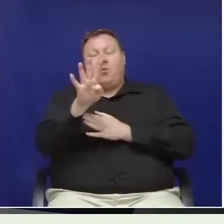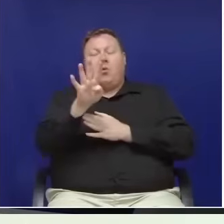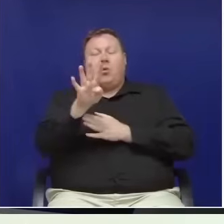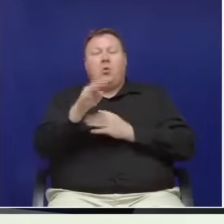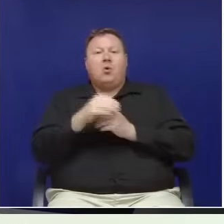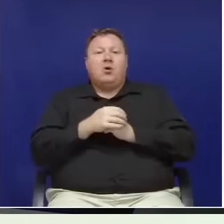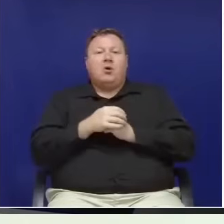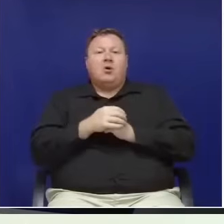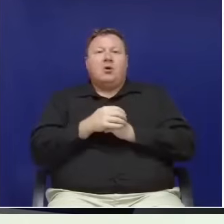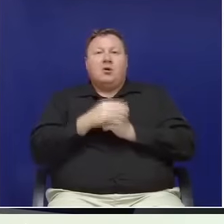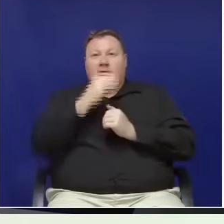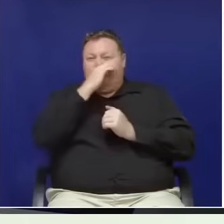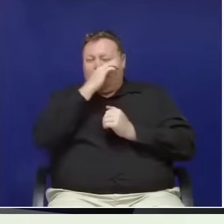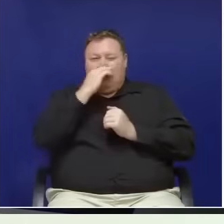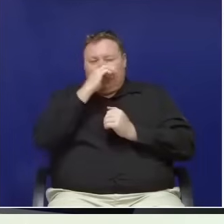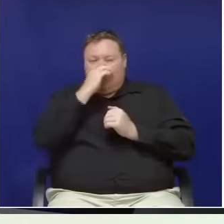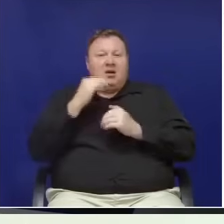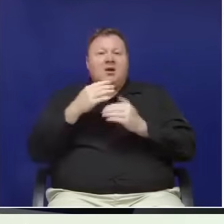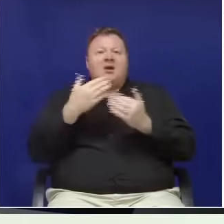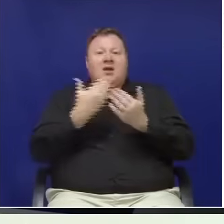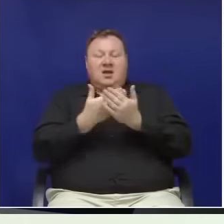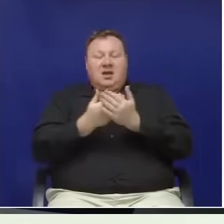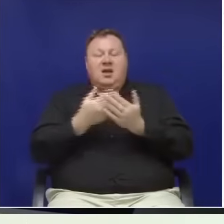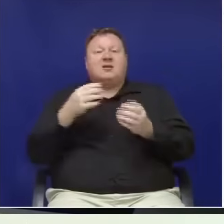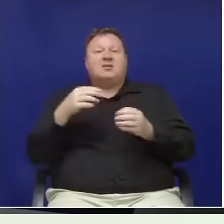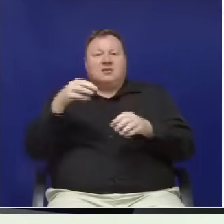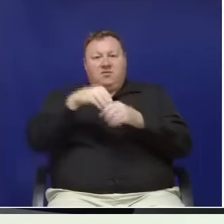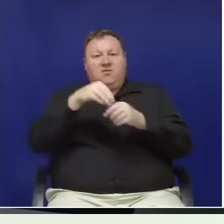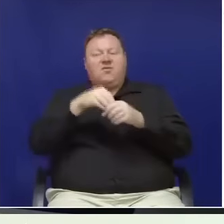open until 2027. I thank you.